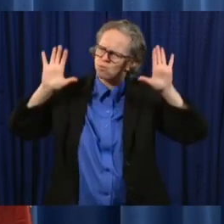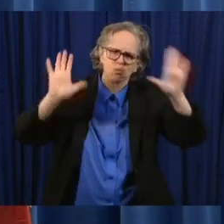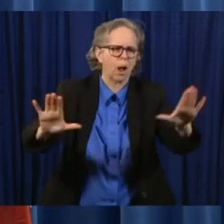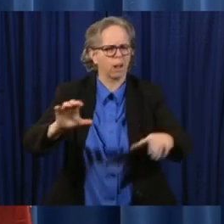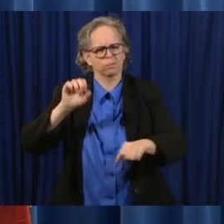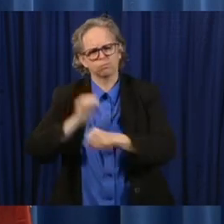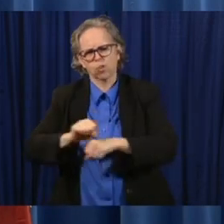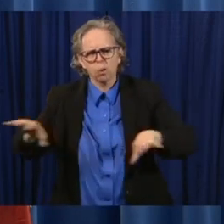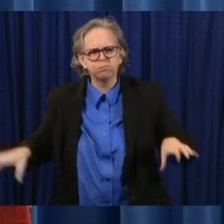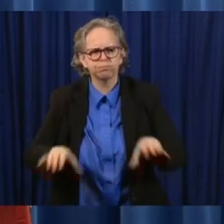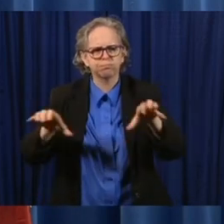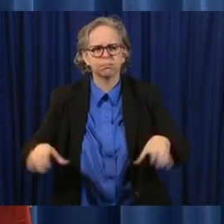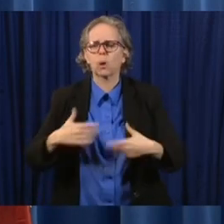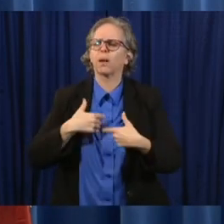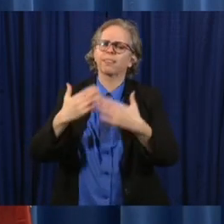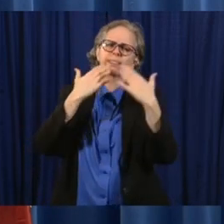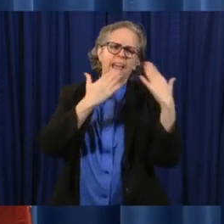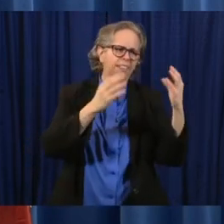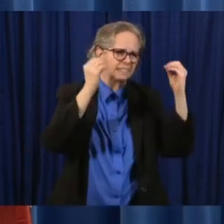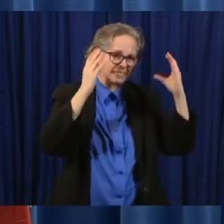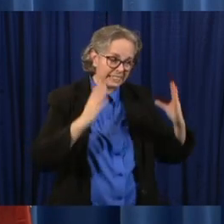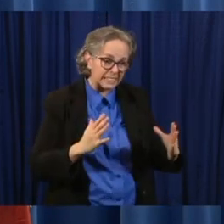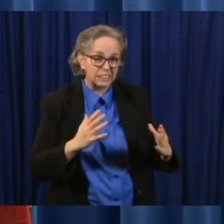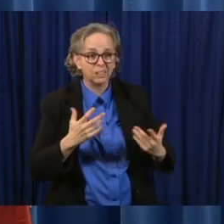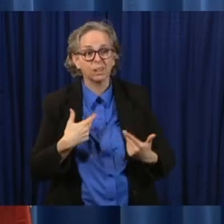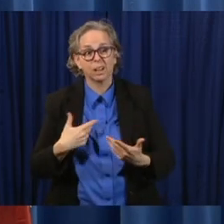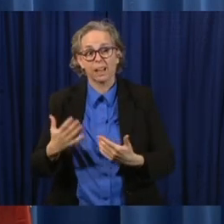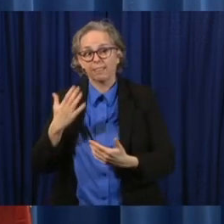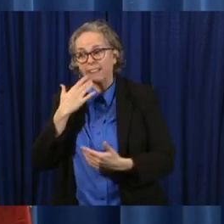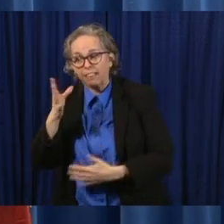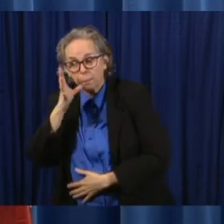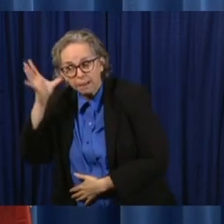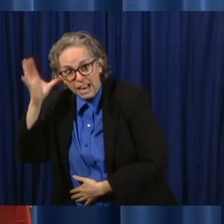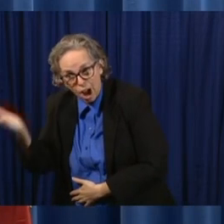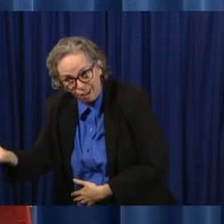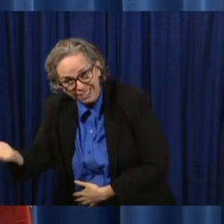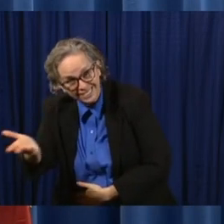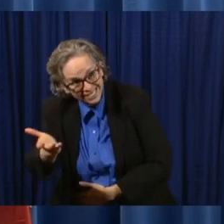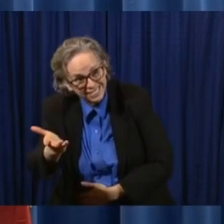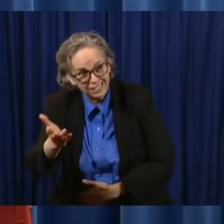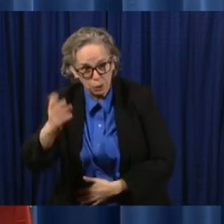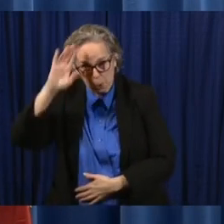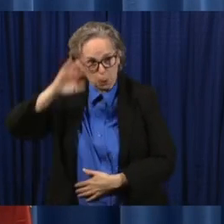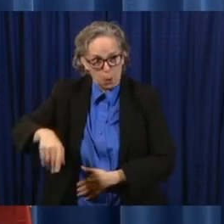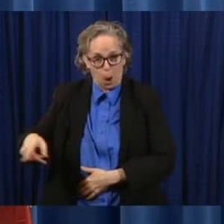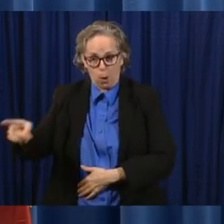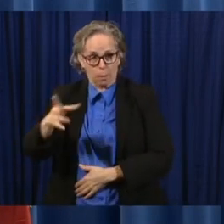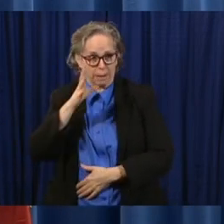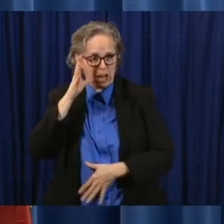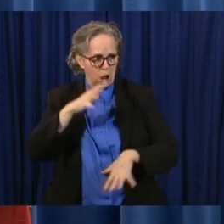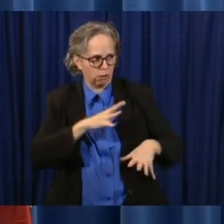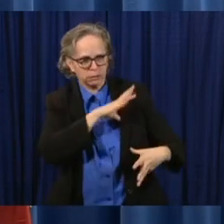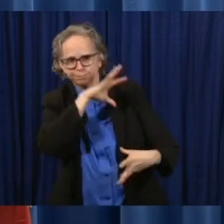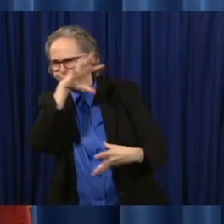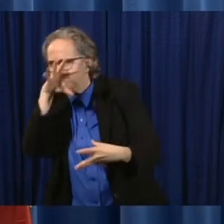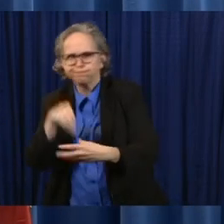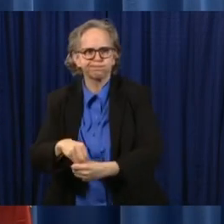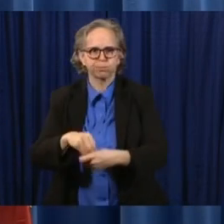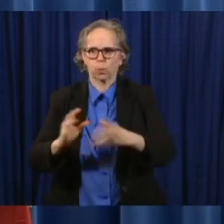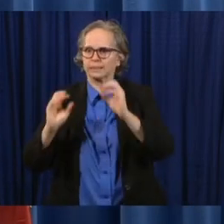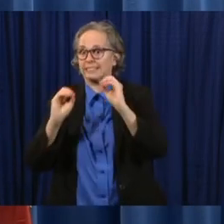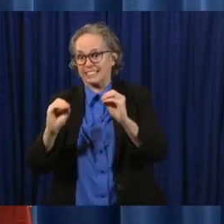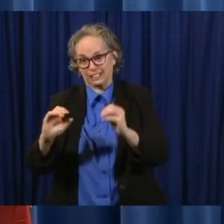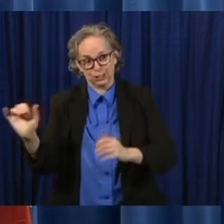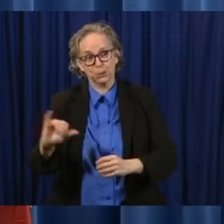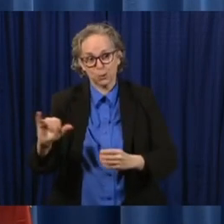thank the parents as well, because I know the parents have been very much involved in this education as it goes